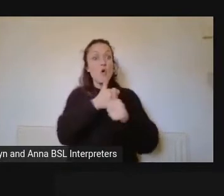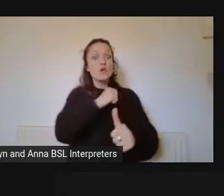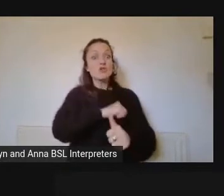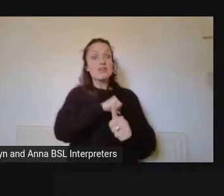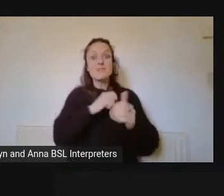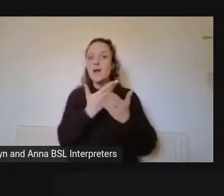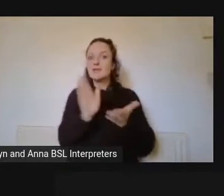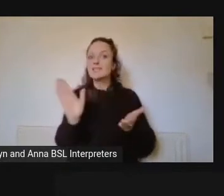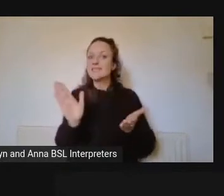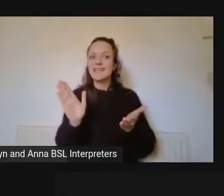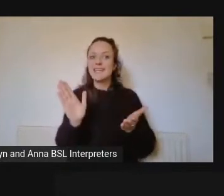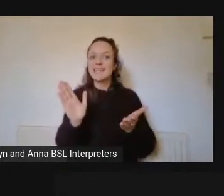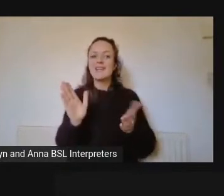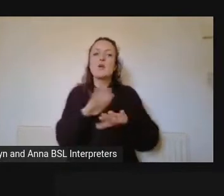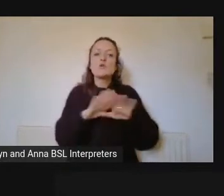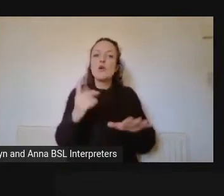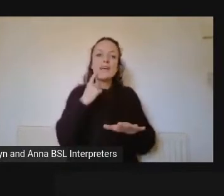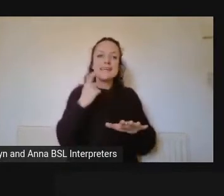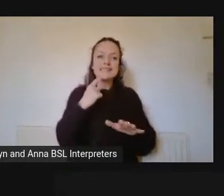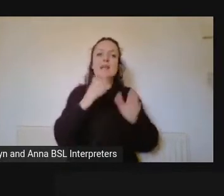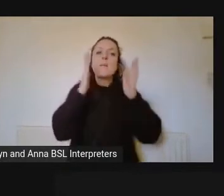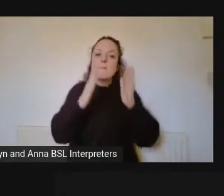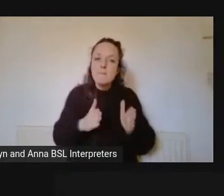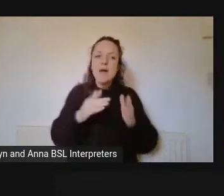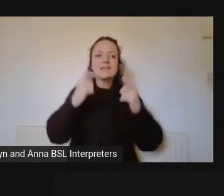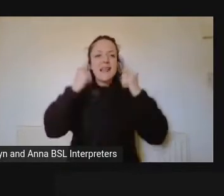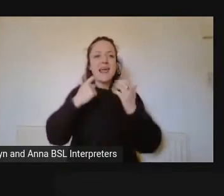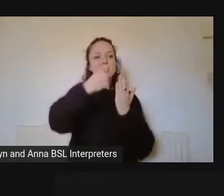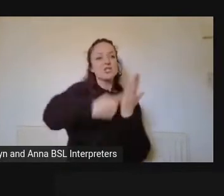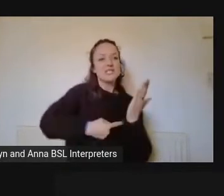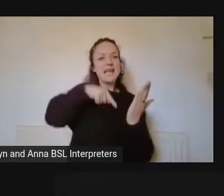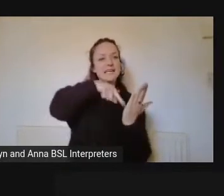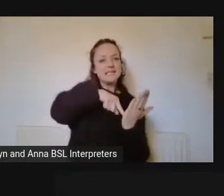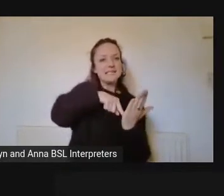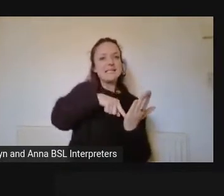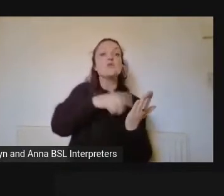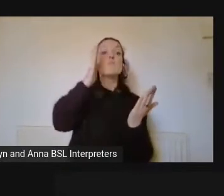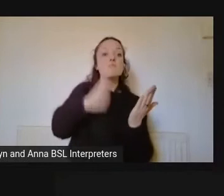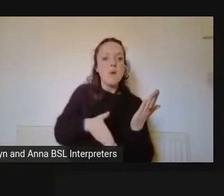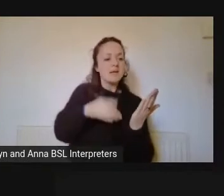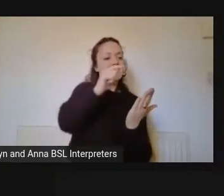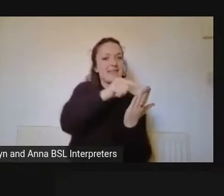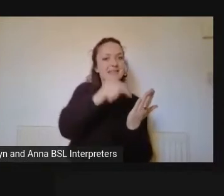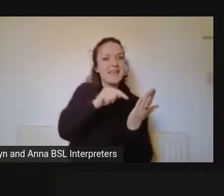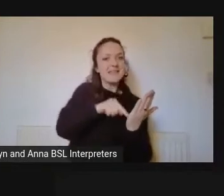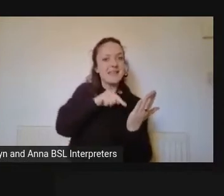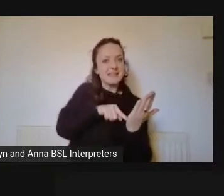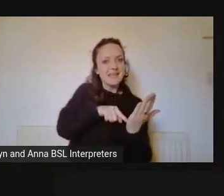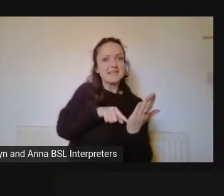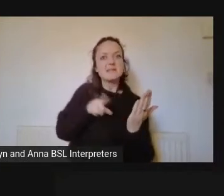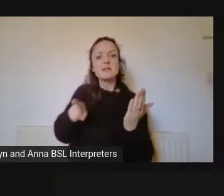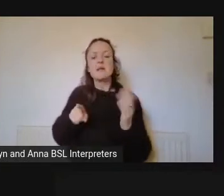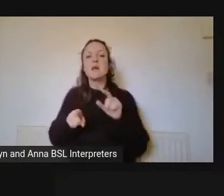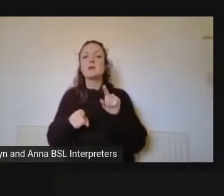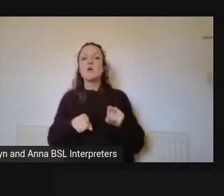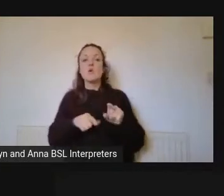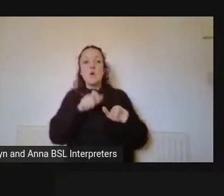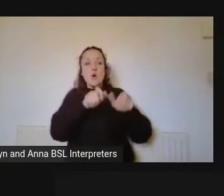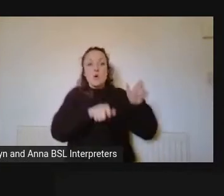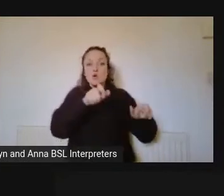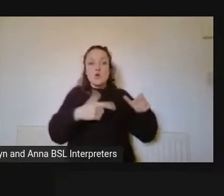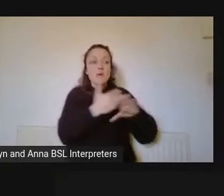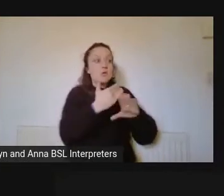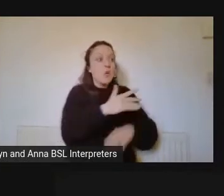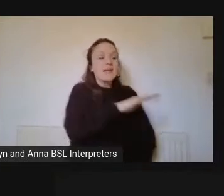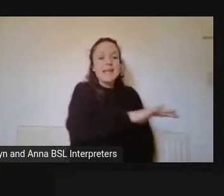it must be legislated, and then it evens the playing field for absolutely every corporate out there. And it enables the humans in there to do some